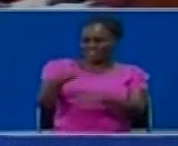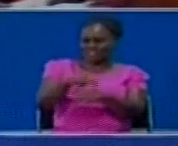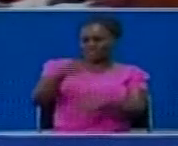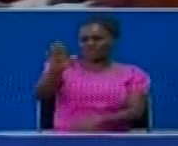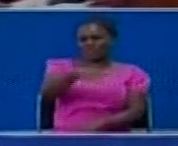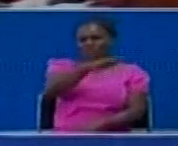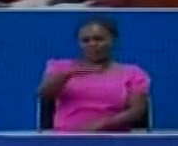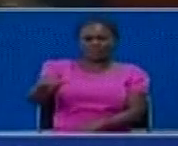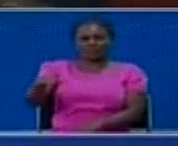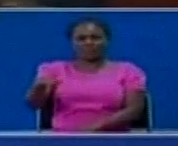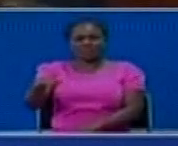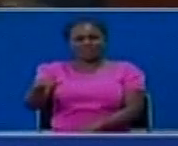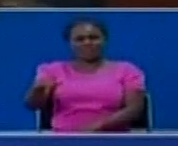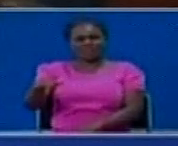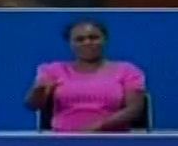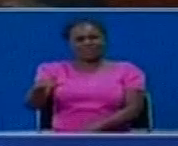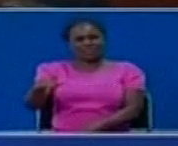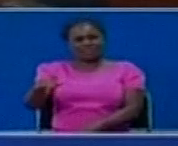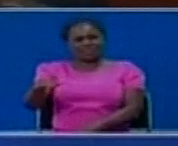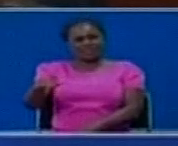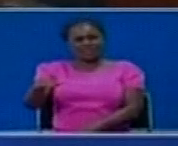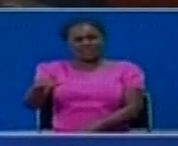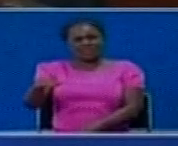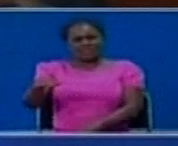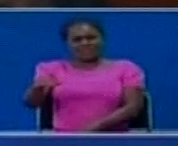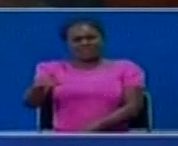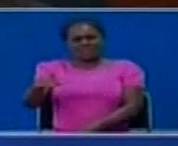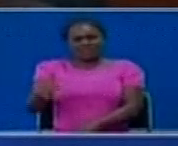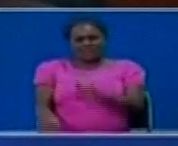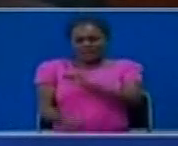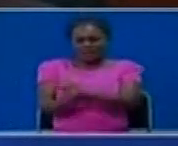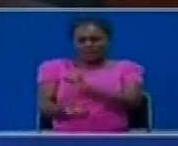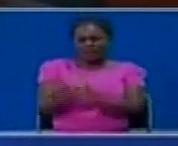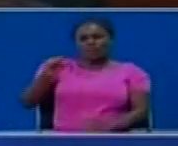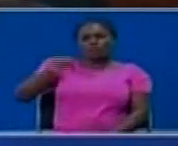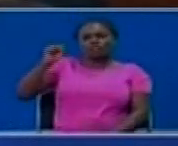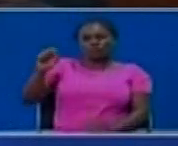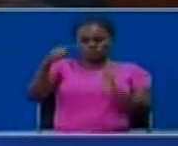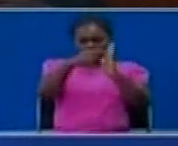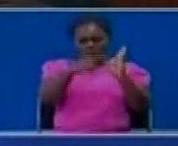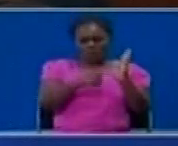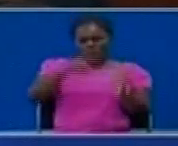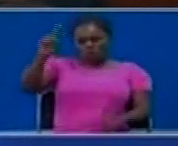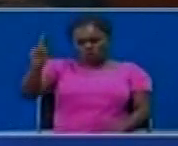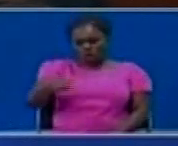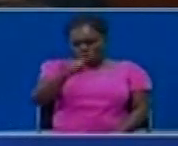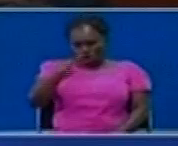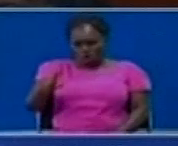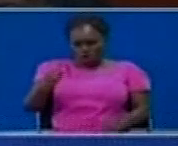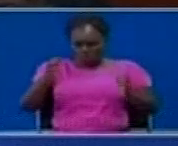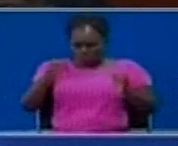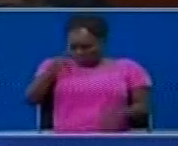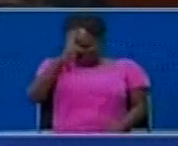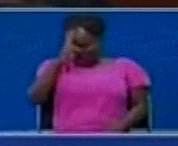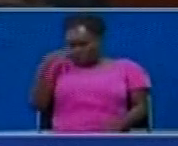Assembly. Senators are friends in addition to the fact that they are adversaries in their own political terms. It is wrong, immoral for the police